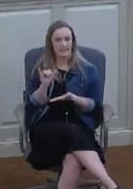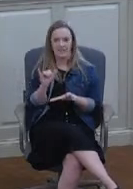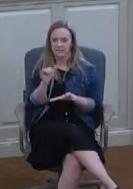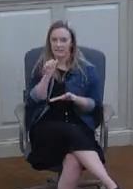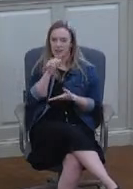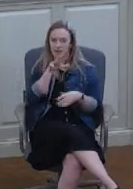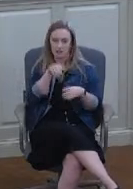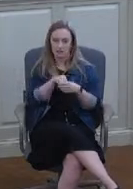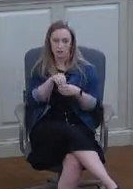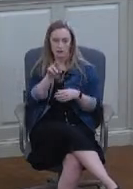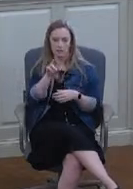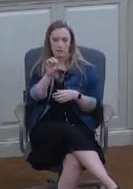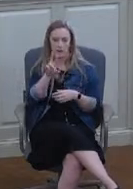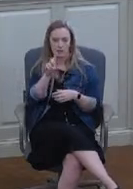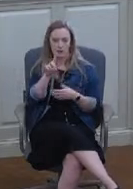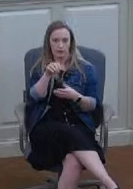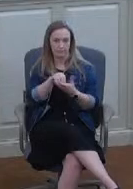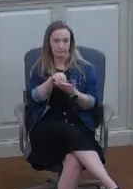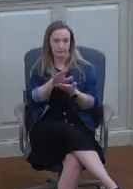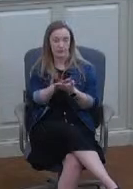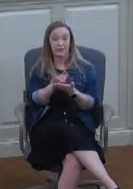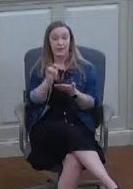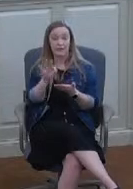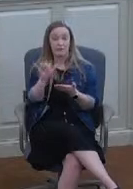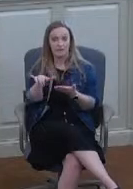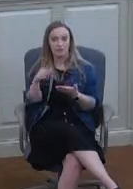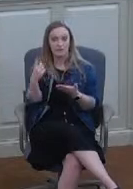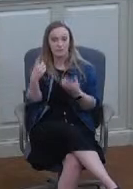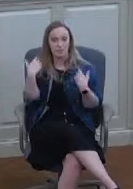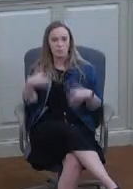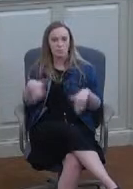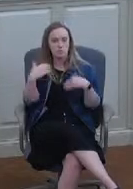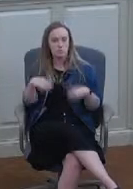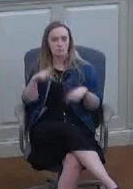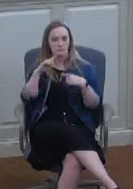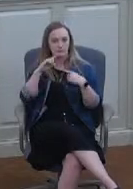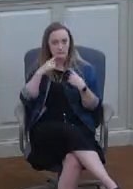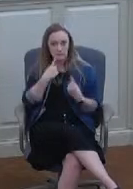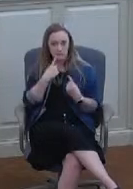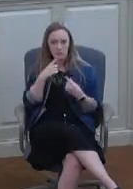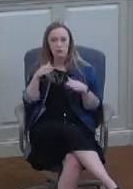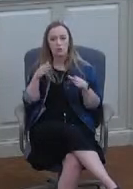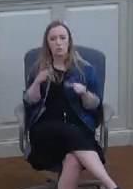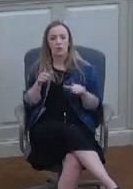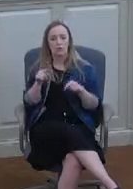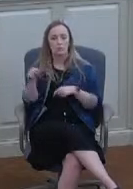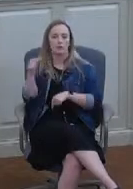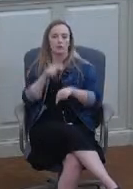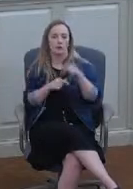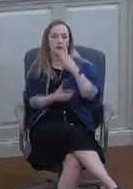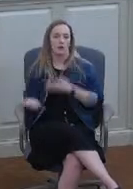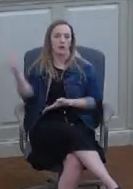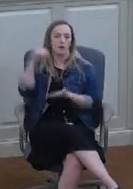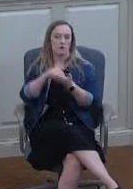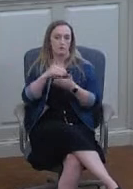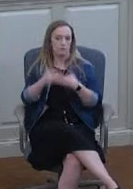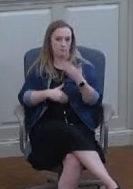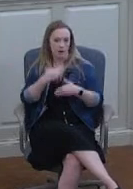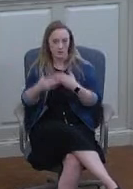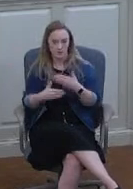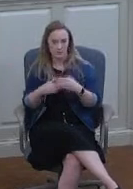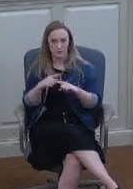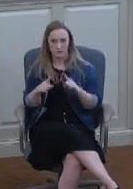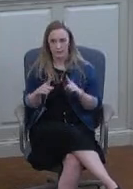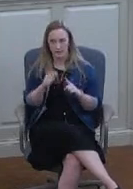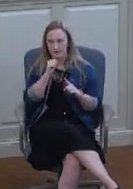record. If that were something extraordinary, there's a way to redo the whole process, but you've not had an event